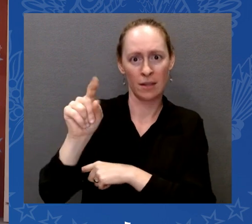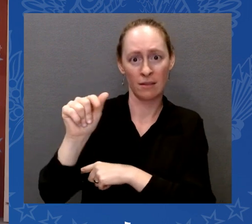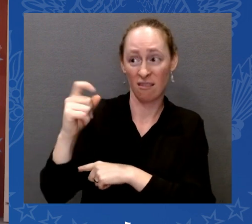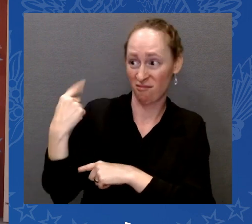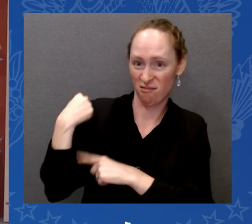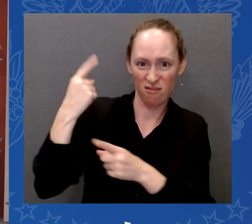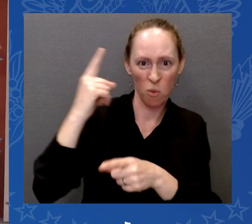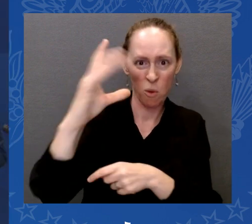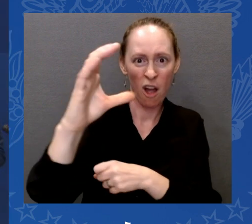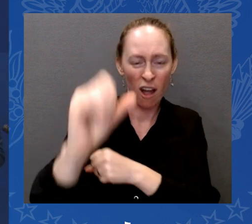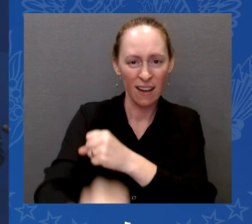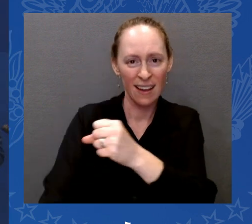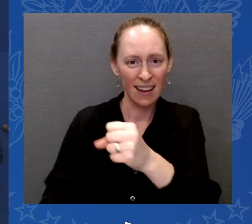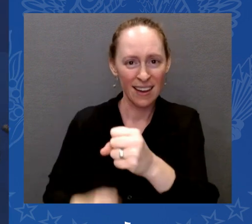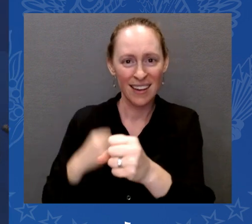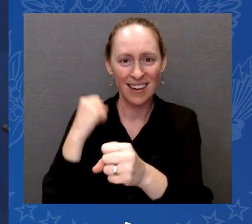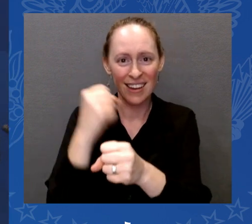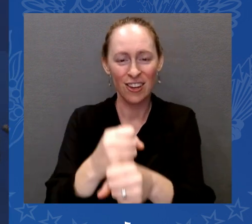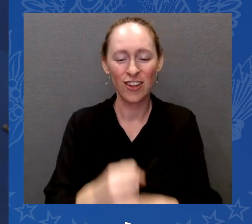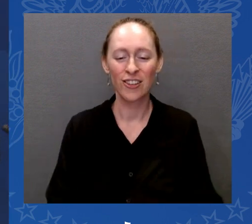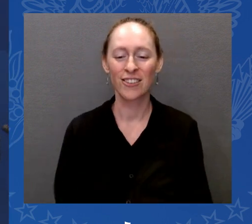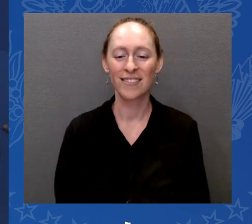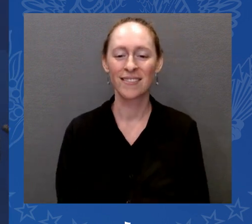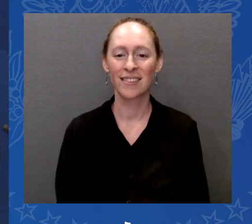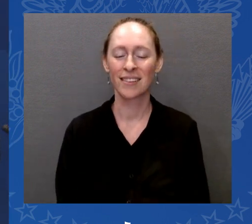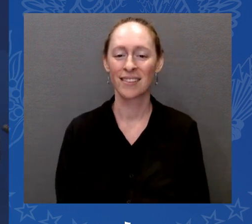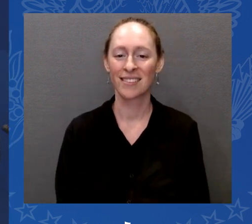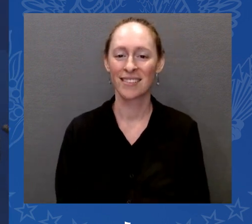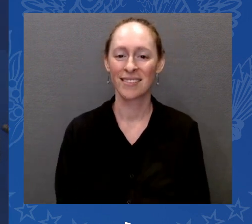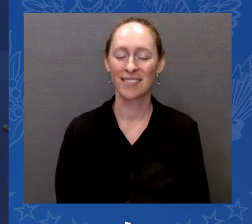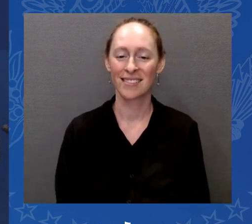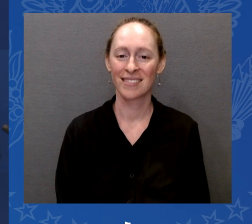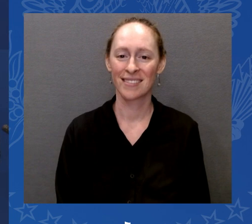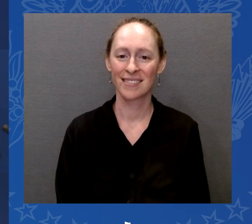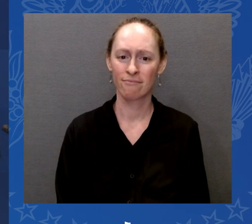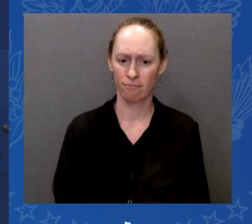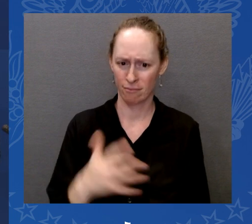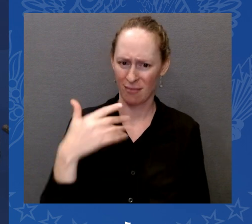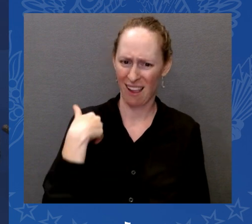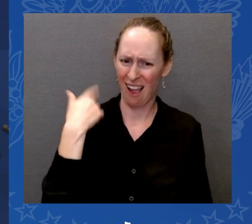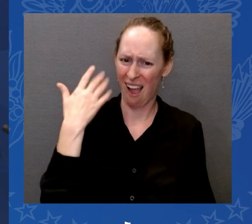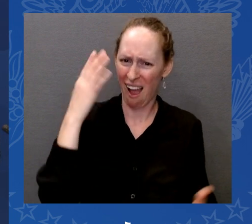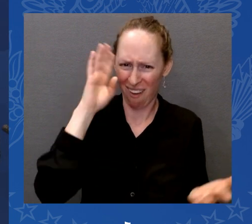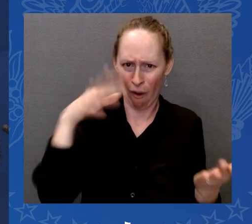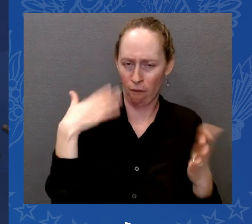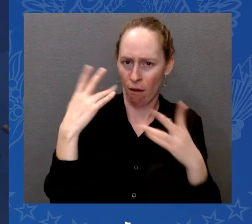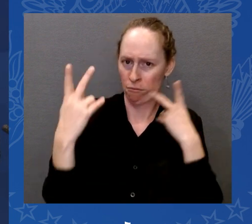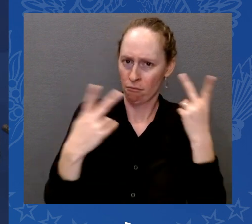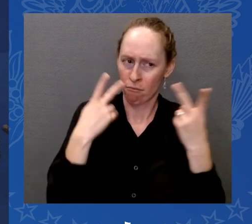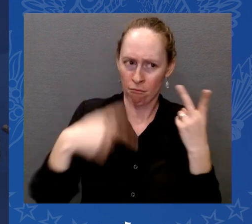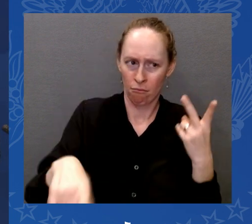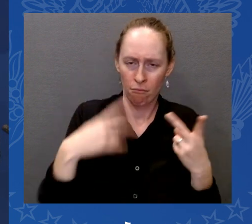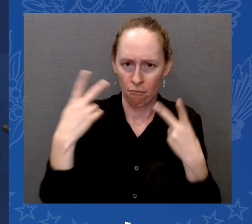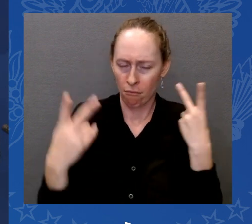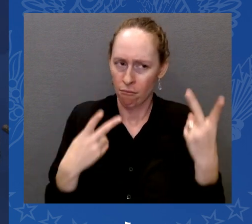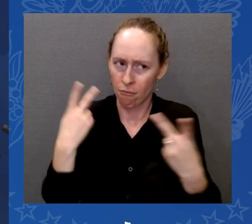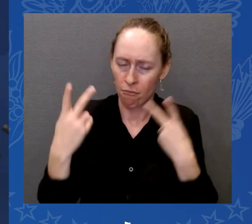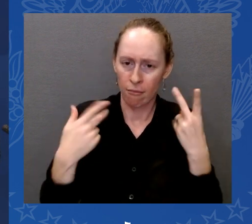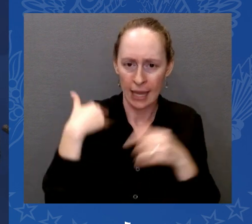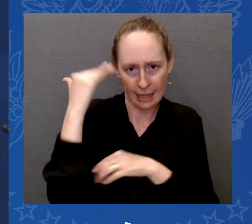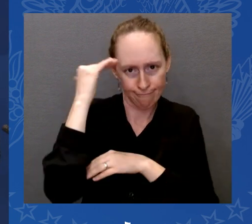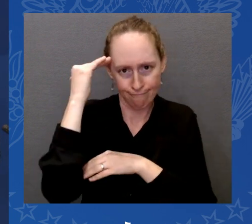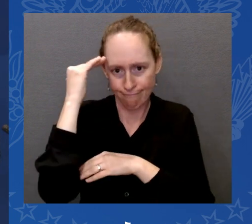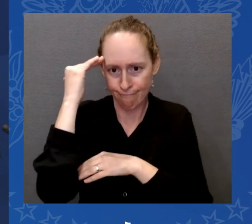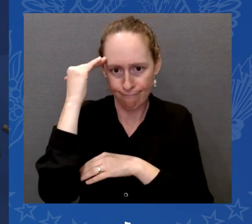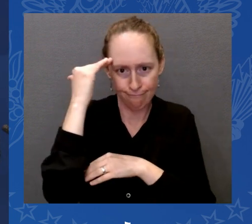And I lived through the tough years. I knew what it was like when unemployment was 15%, when all the members of my big Irish Catholic family, who